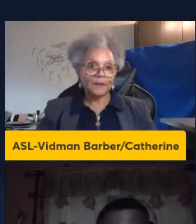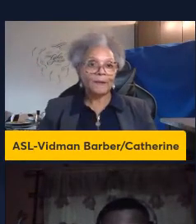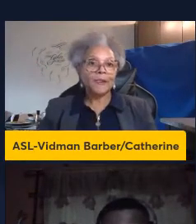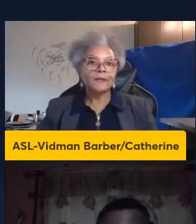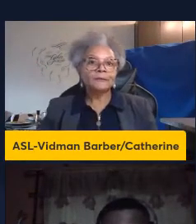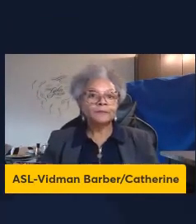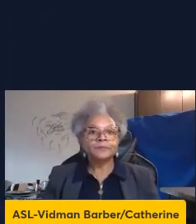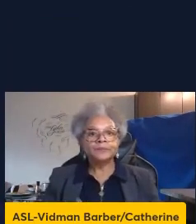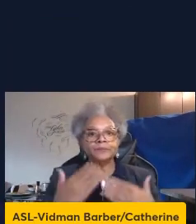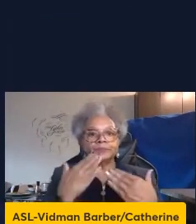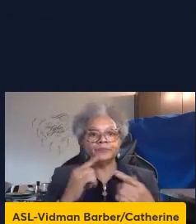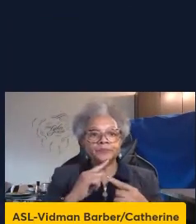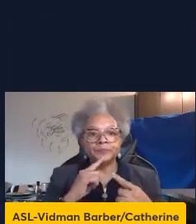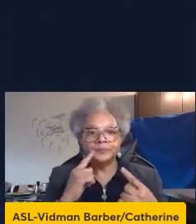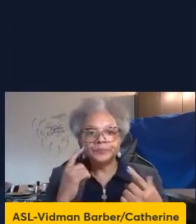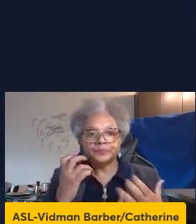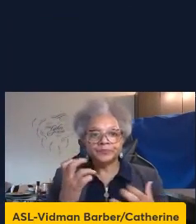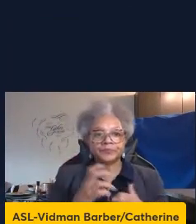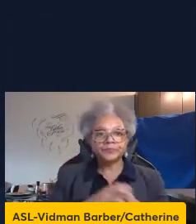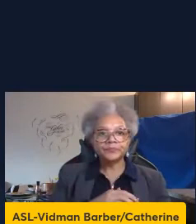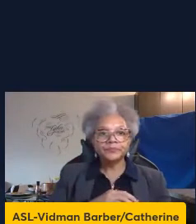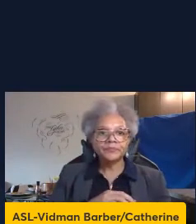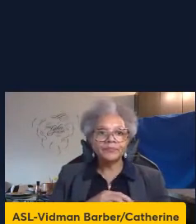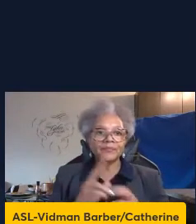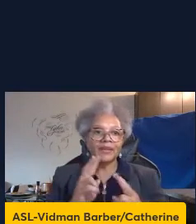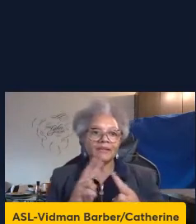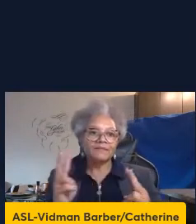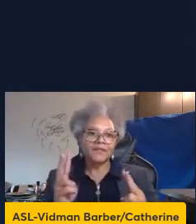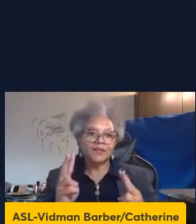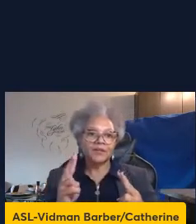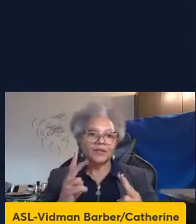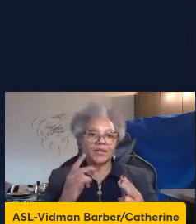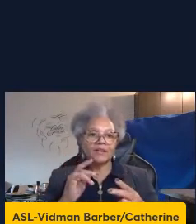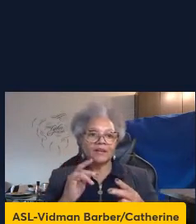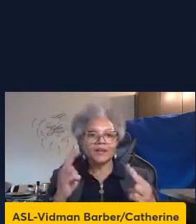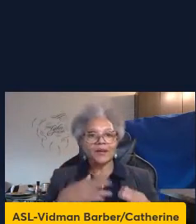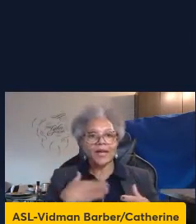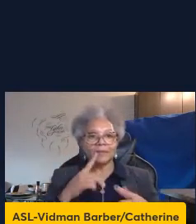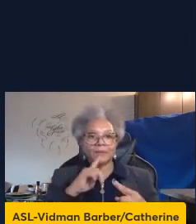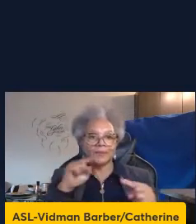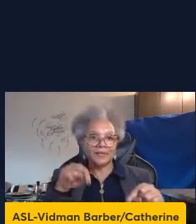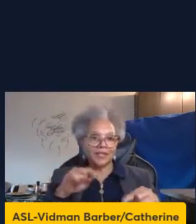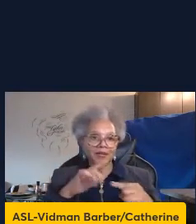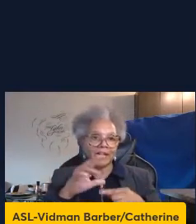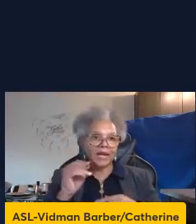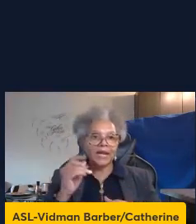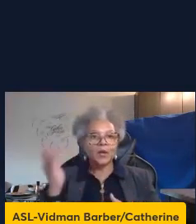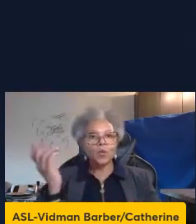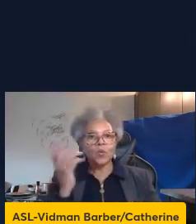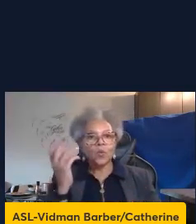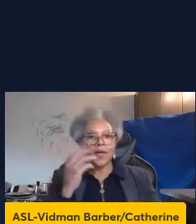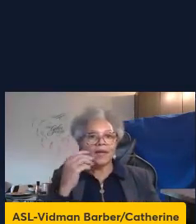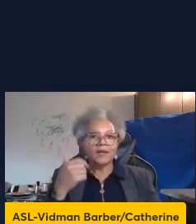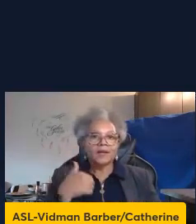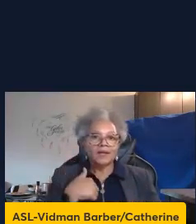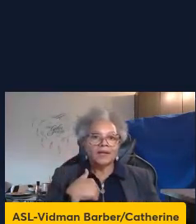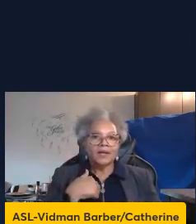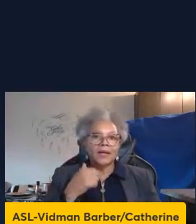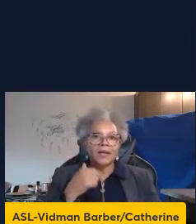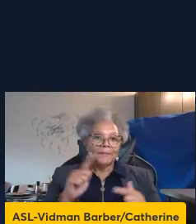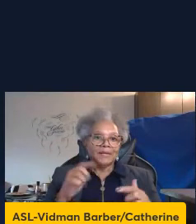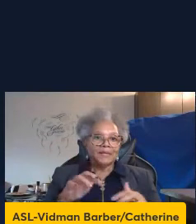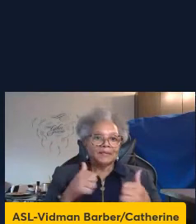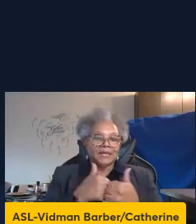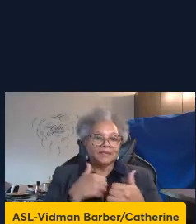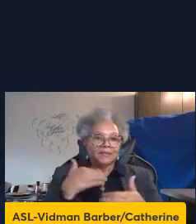Thank you so much. It's very glad I'm very glad to be here, and wow, a big challenge ahead of